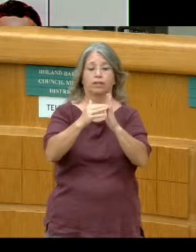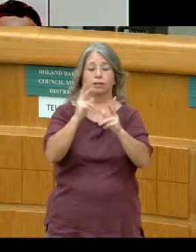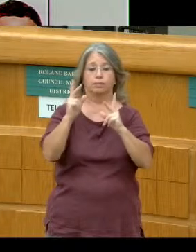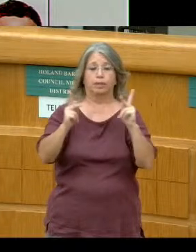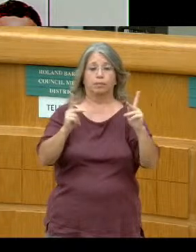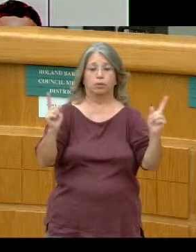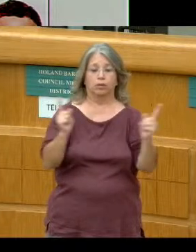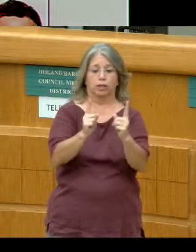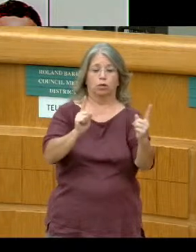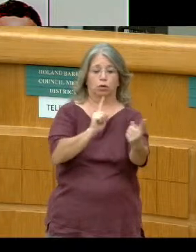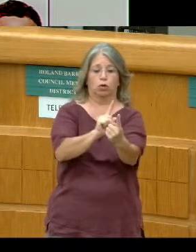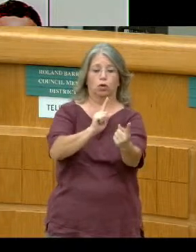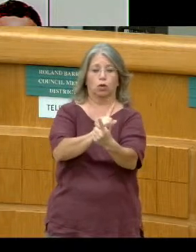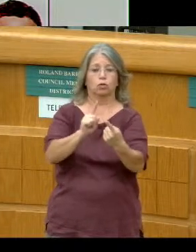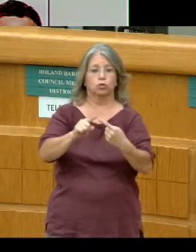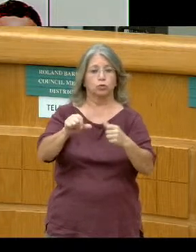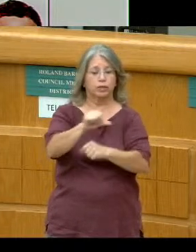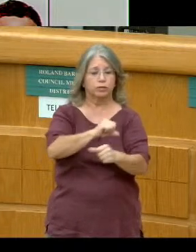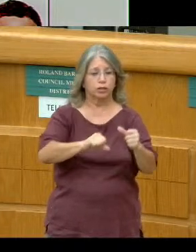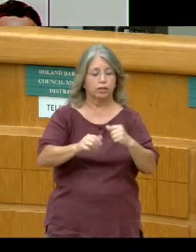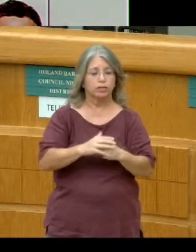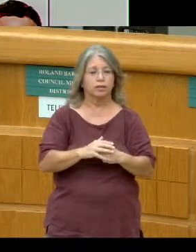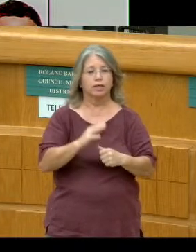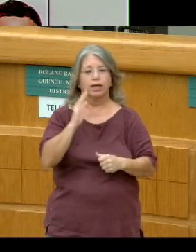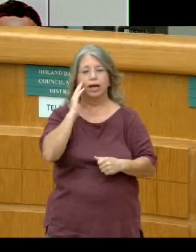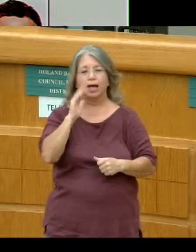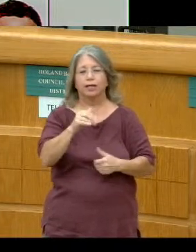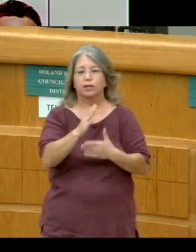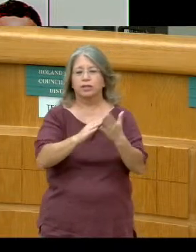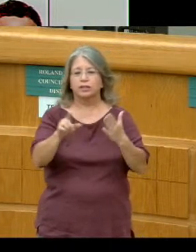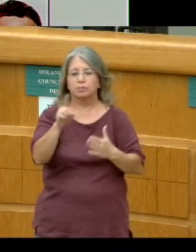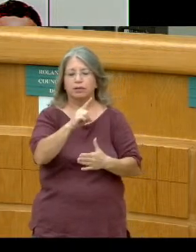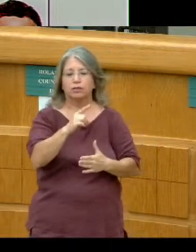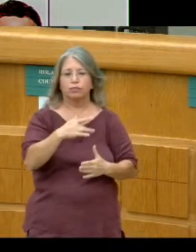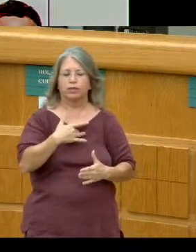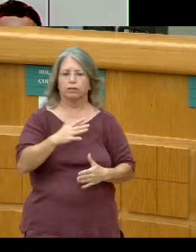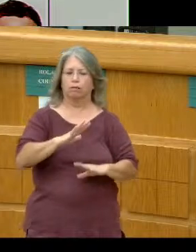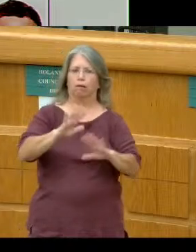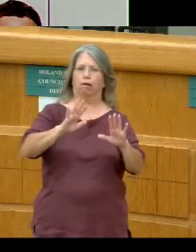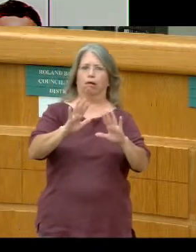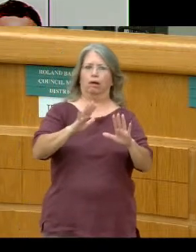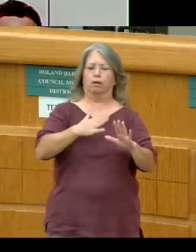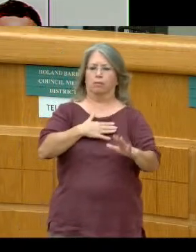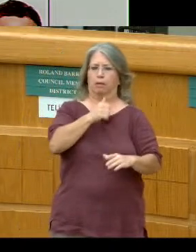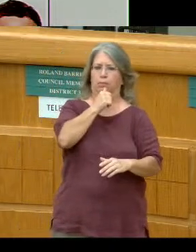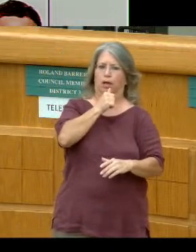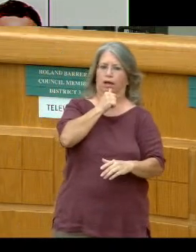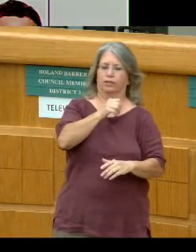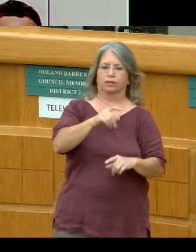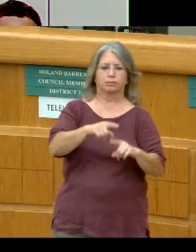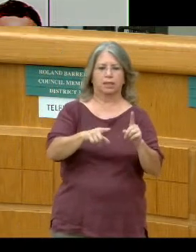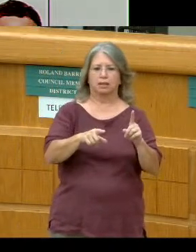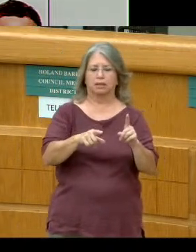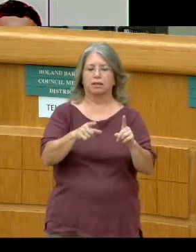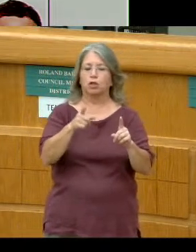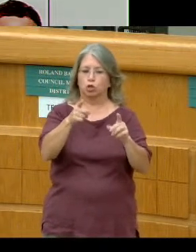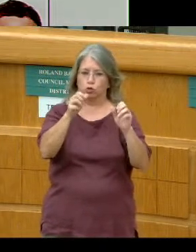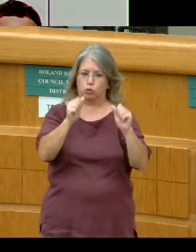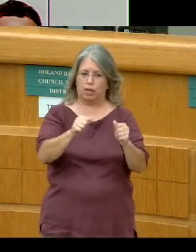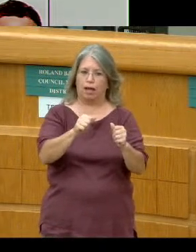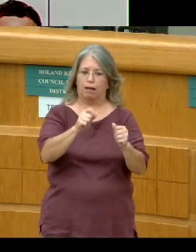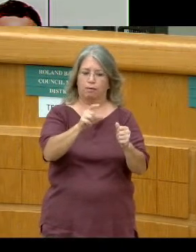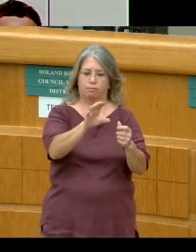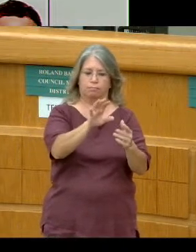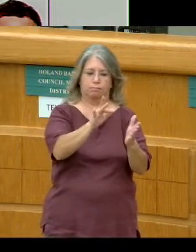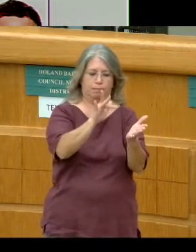issues. None of you have to be tracked by these cell phone apps. You can choose to say no